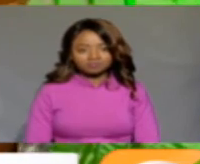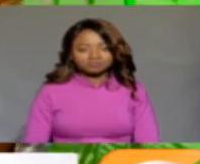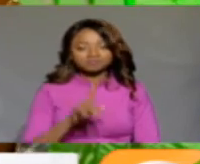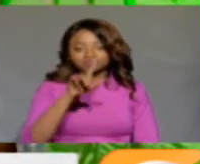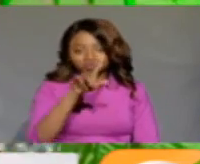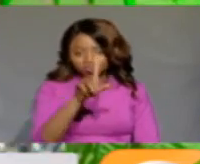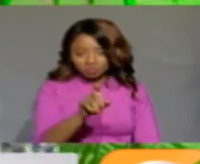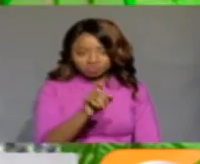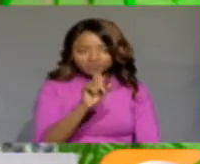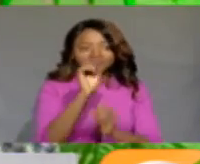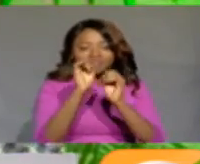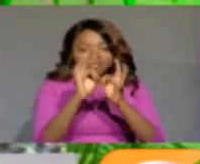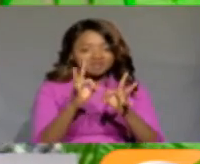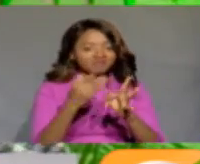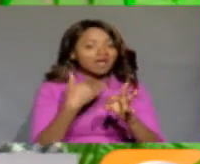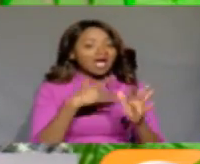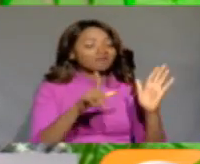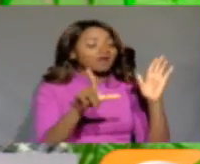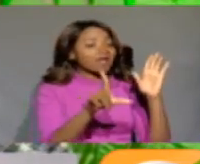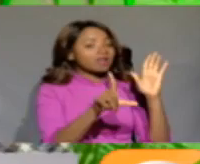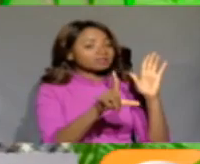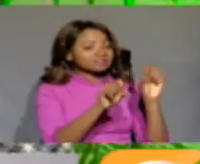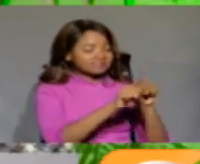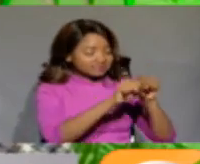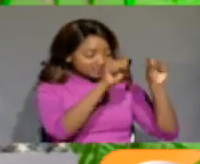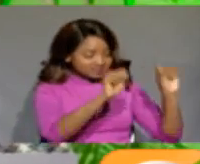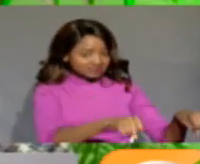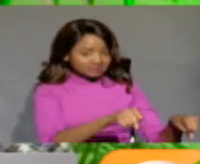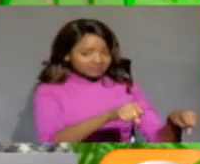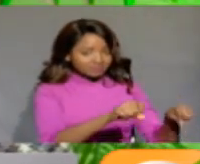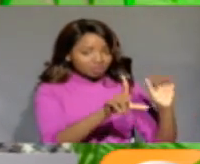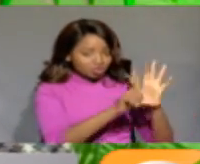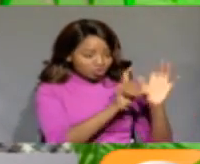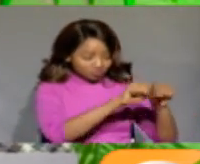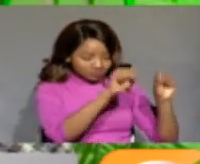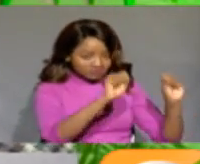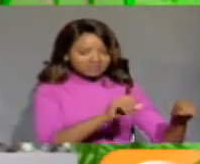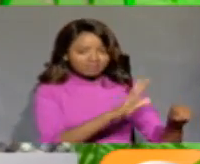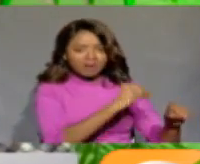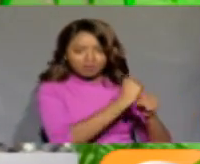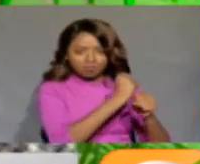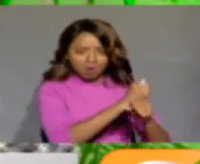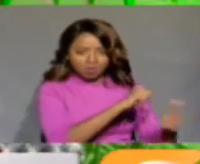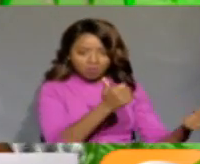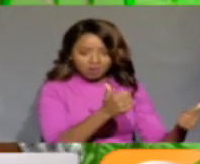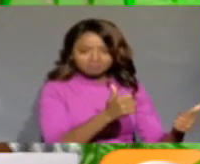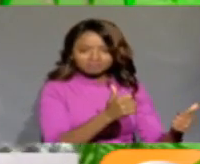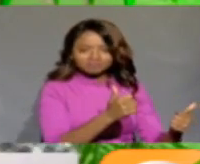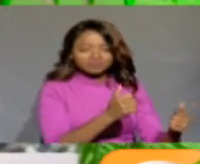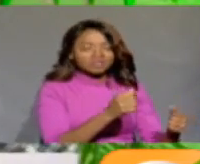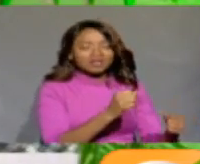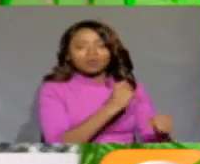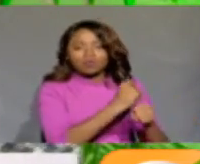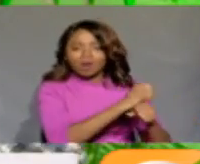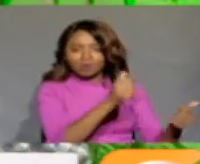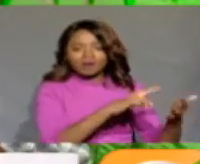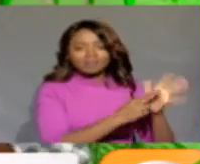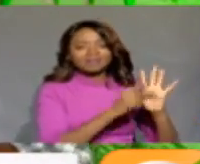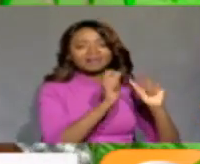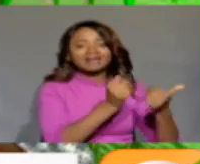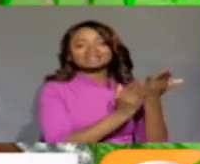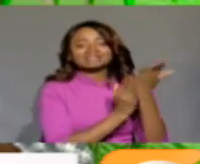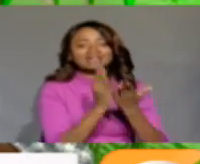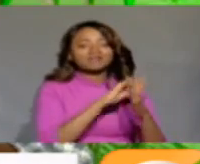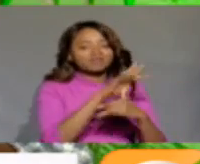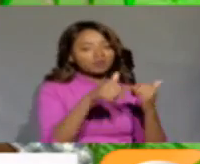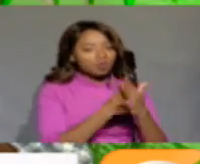people and not the other way around. Why do I say that? Let us look at countries which have functional systems, and I'll use